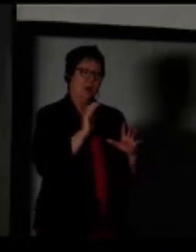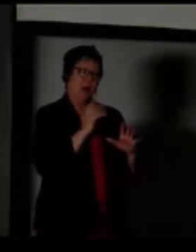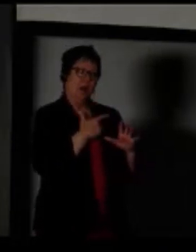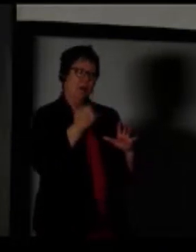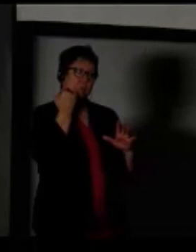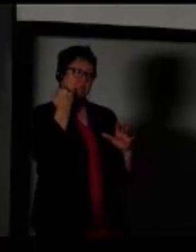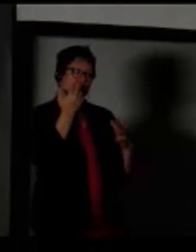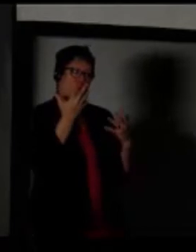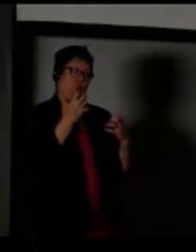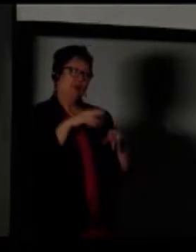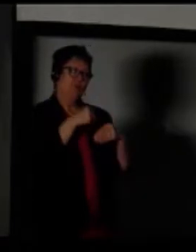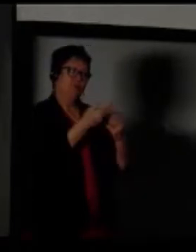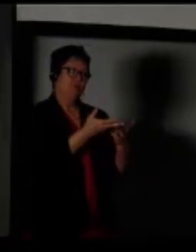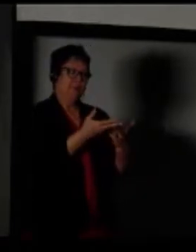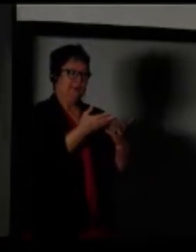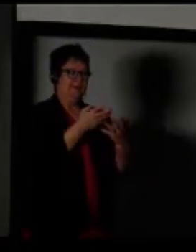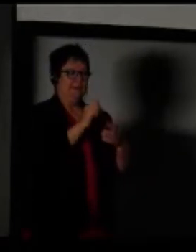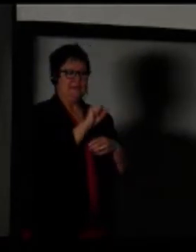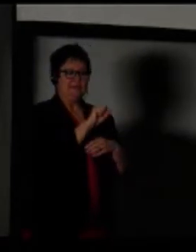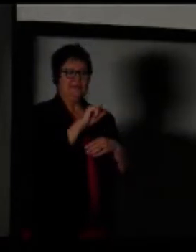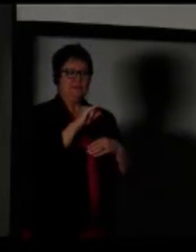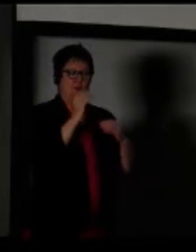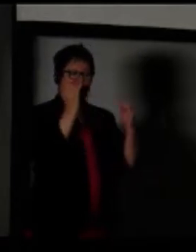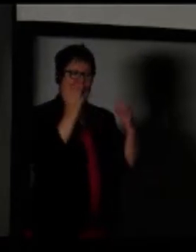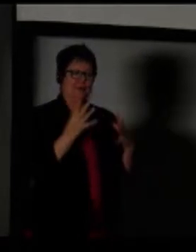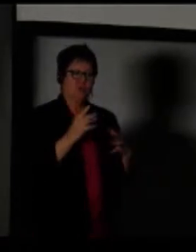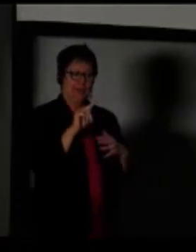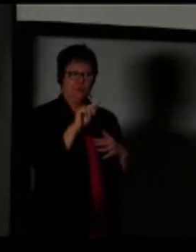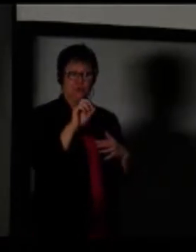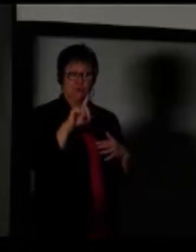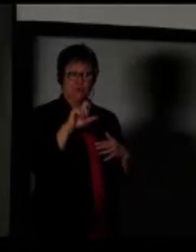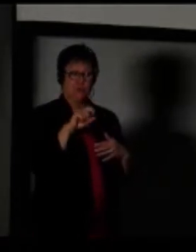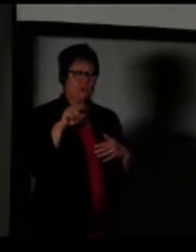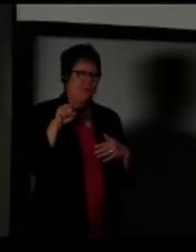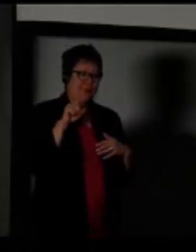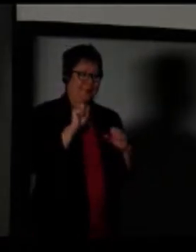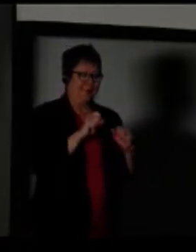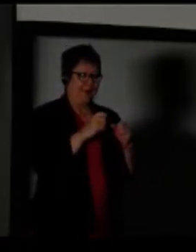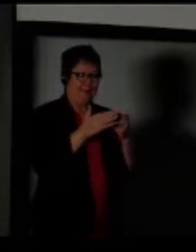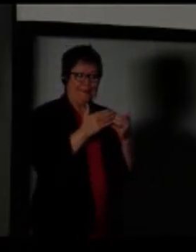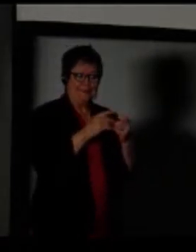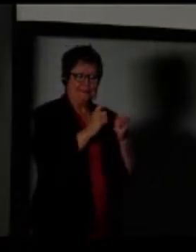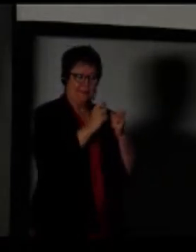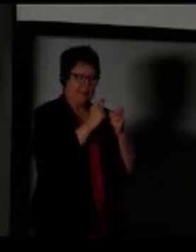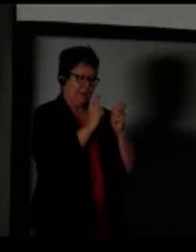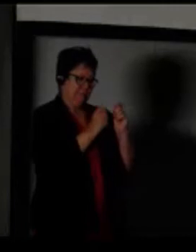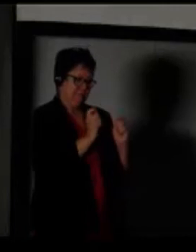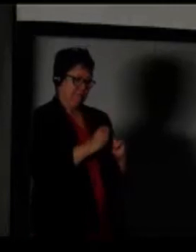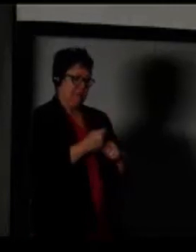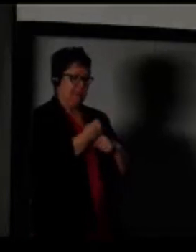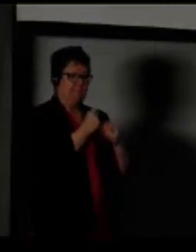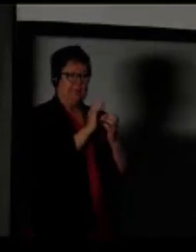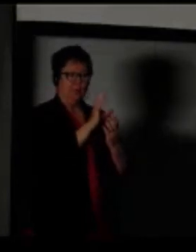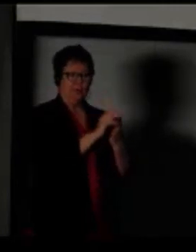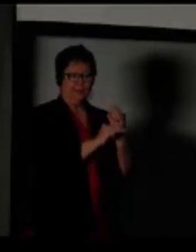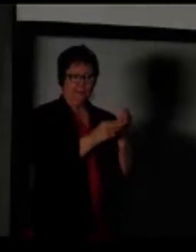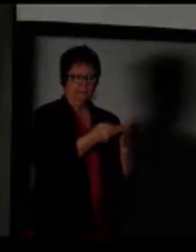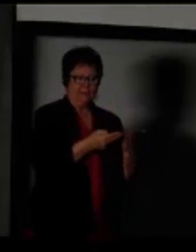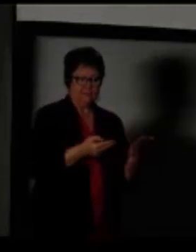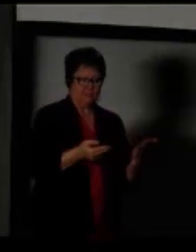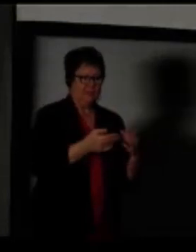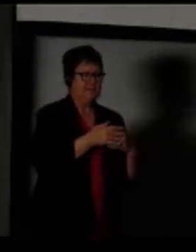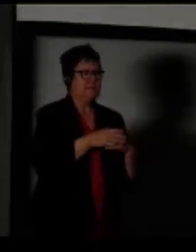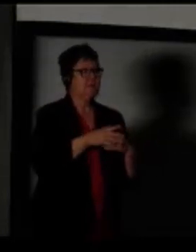give, in particular, Smithsonian educators tools so that they could easily make curriculum materials, so that whenever